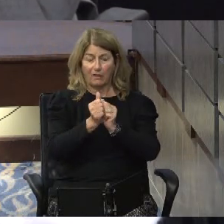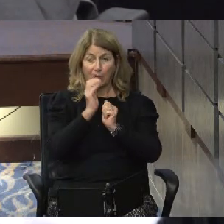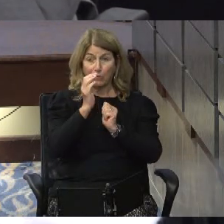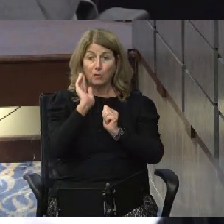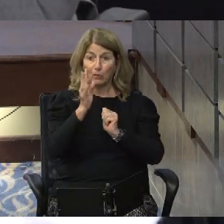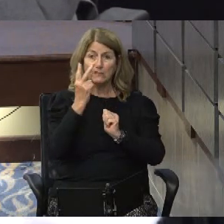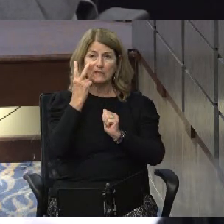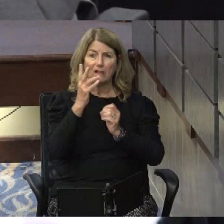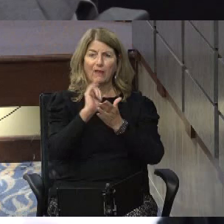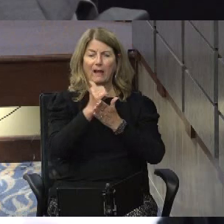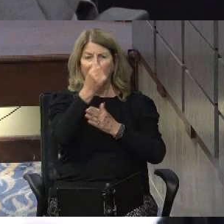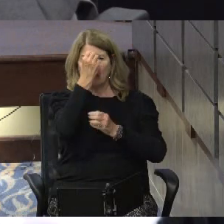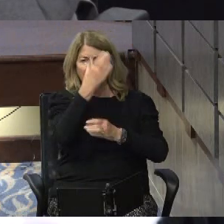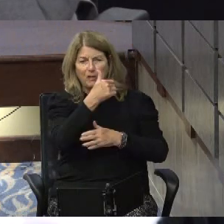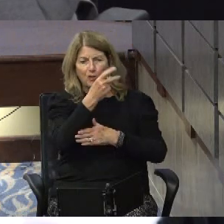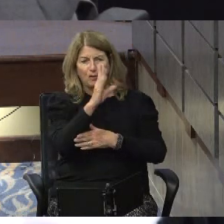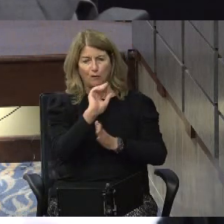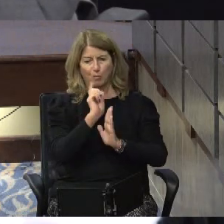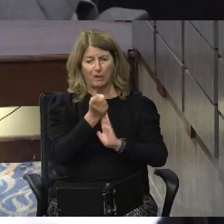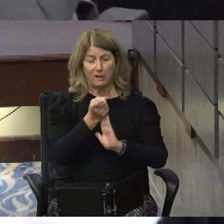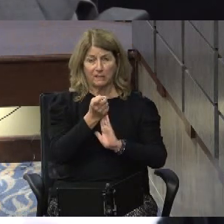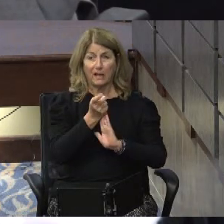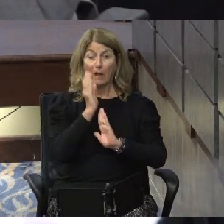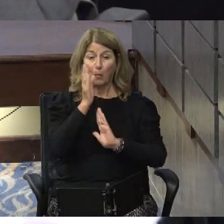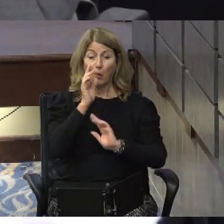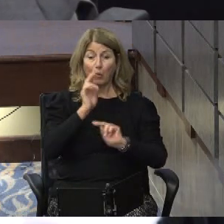minutes, and we'll look for your